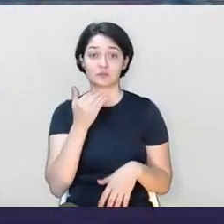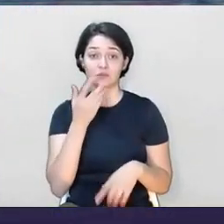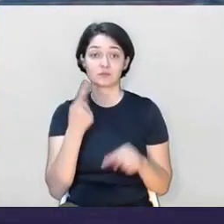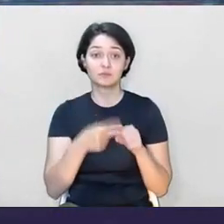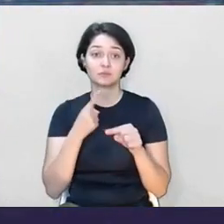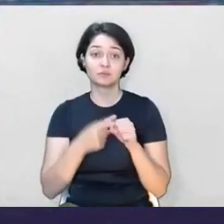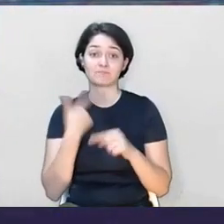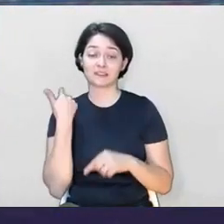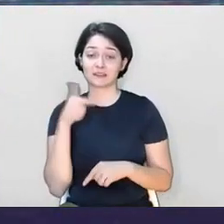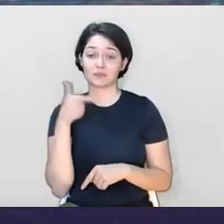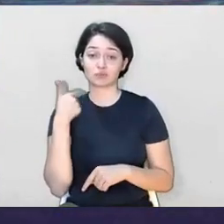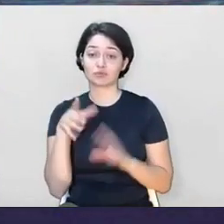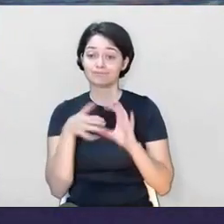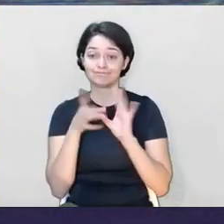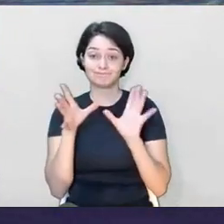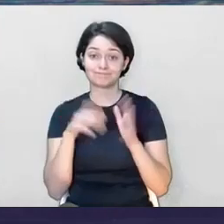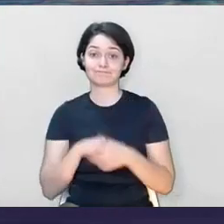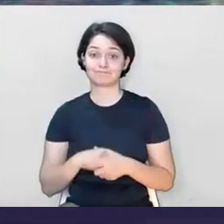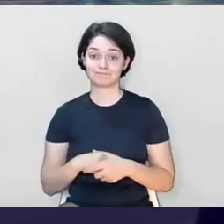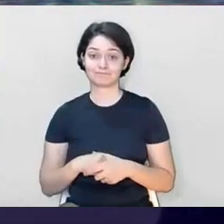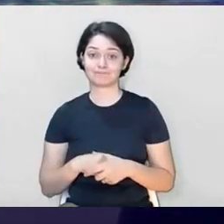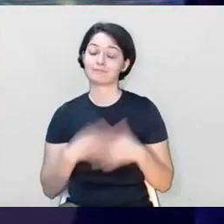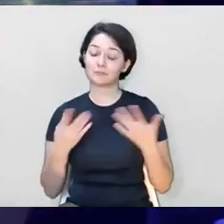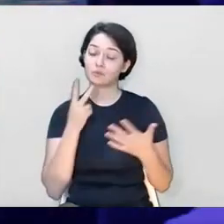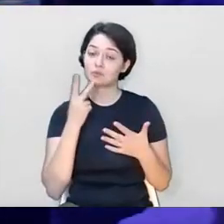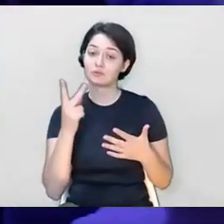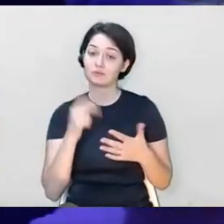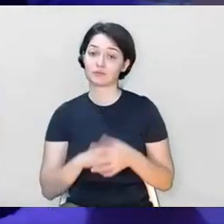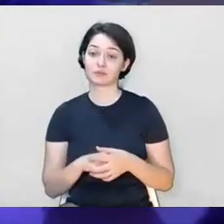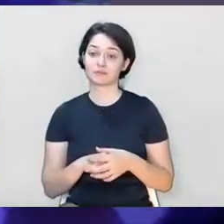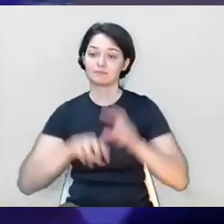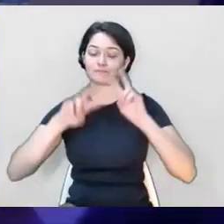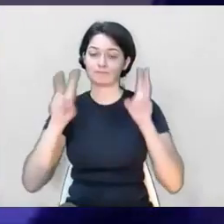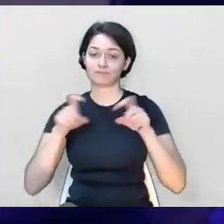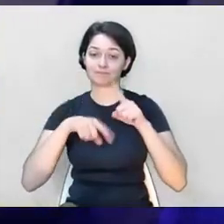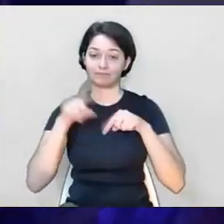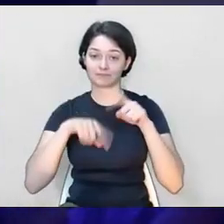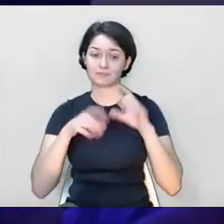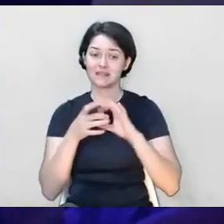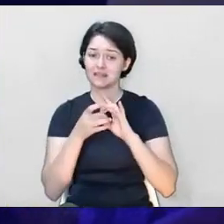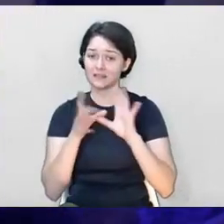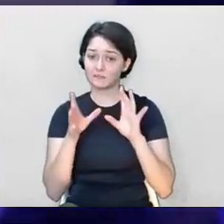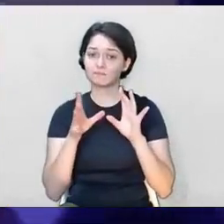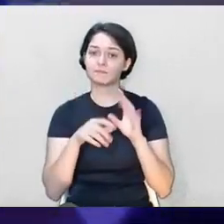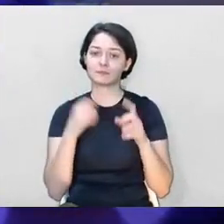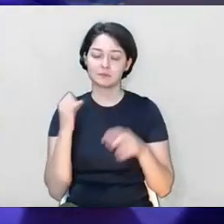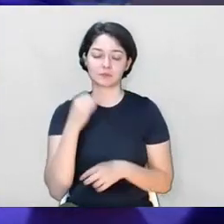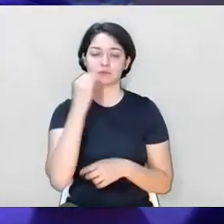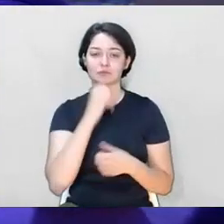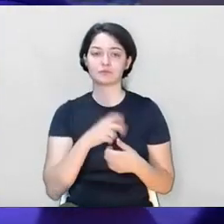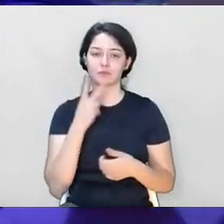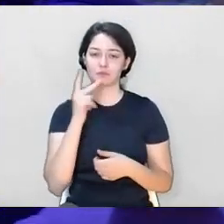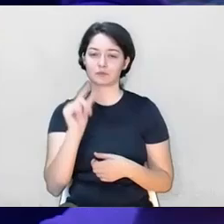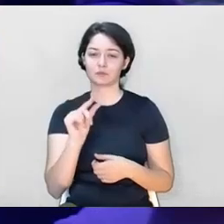work, and there wasn't an availability, so he didn't get his card. So availability is very important when we talk about the